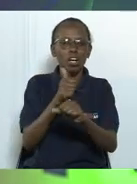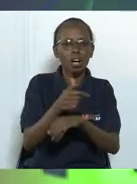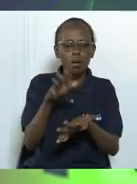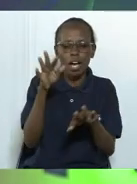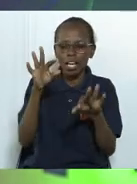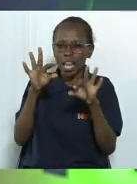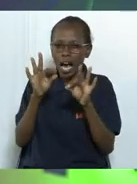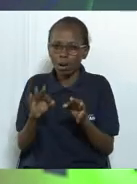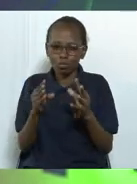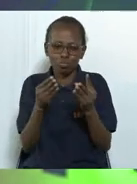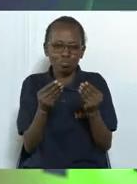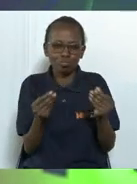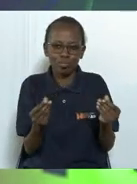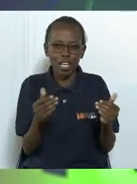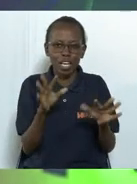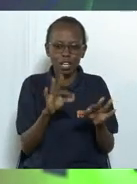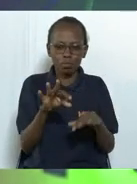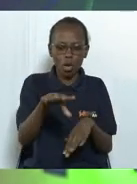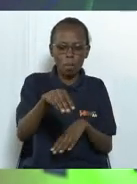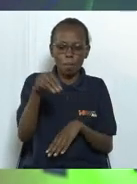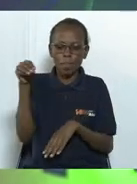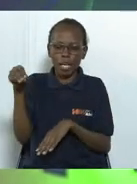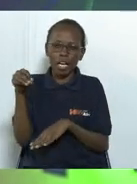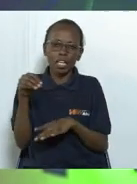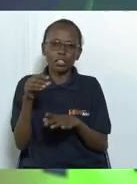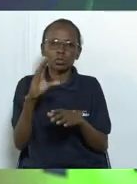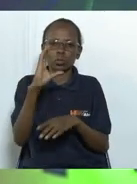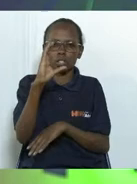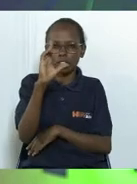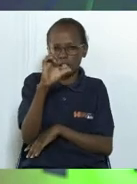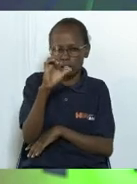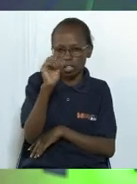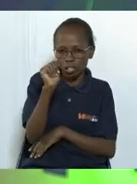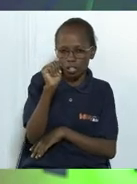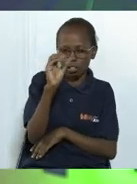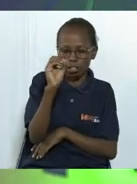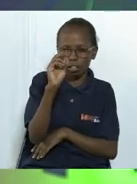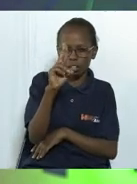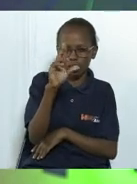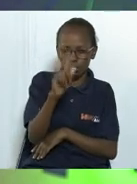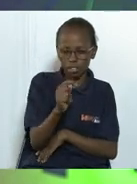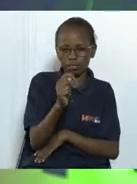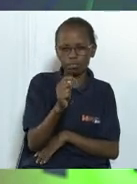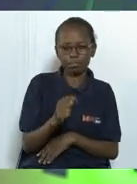been taken into one. May the Lord bless you and keep